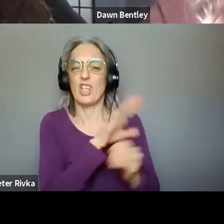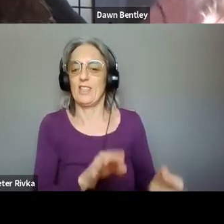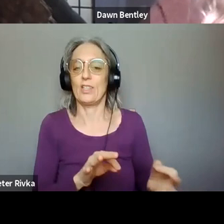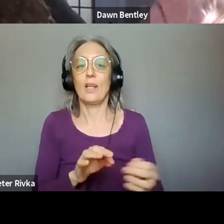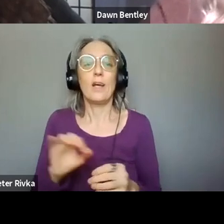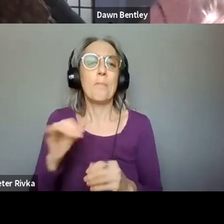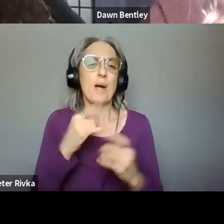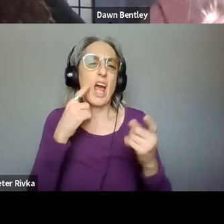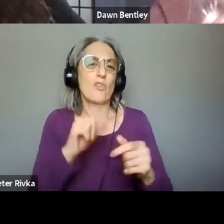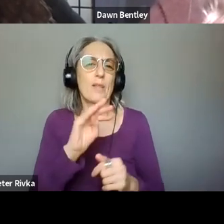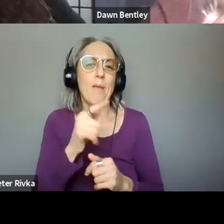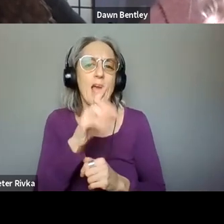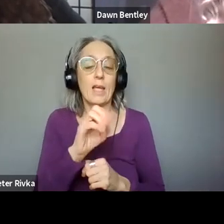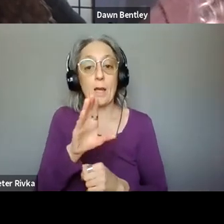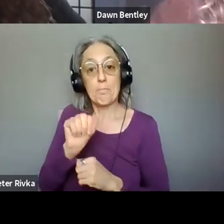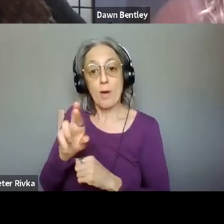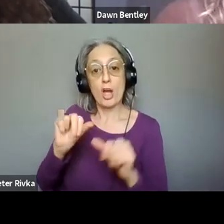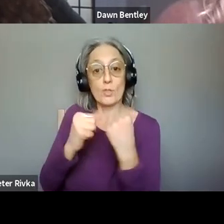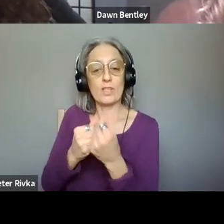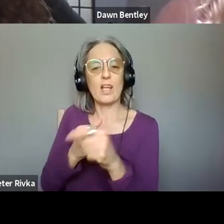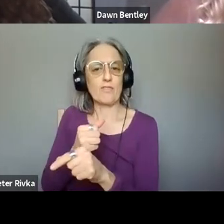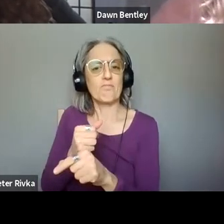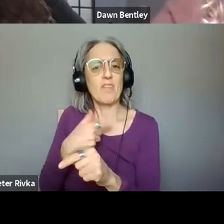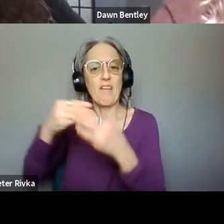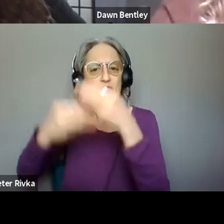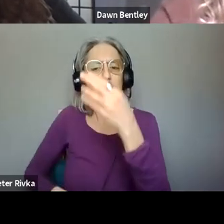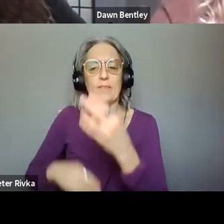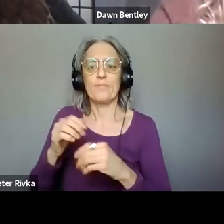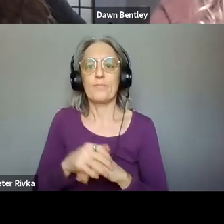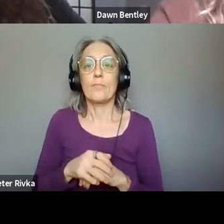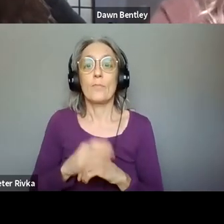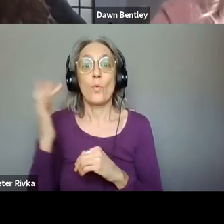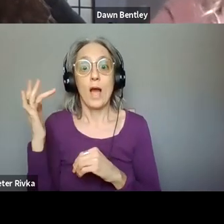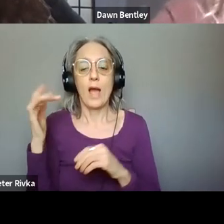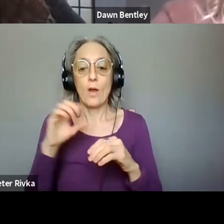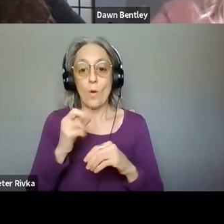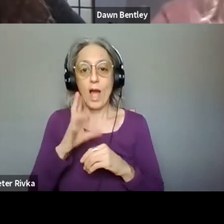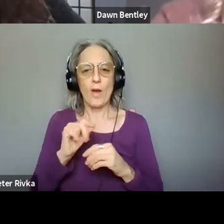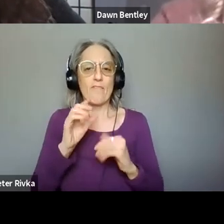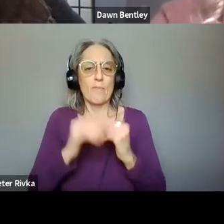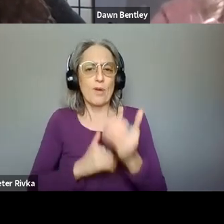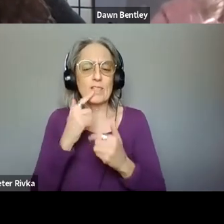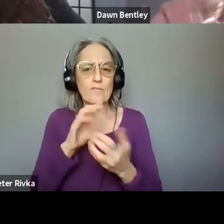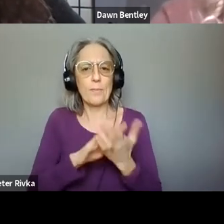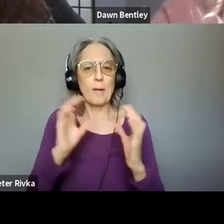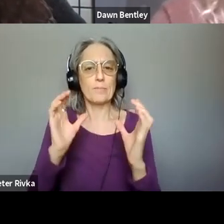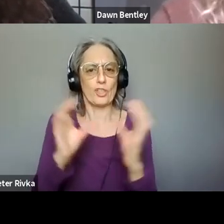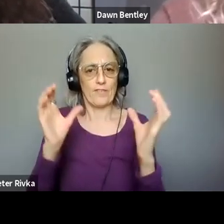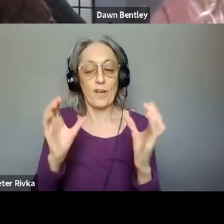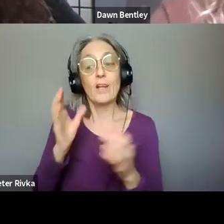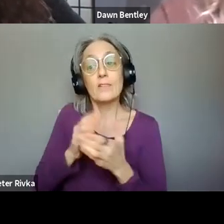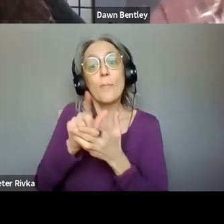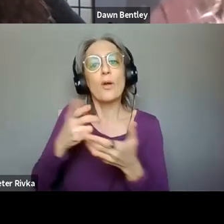good source, because there is a certification process in Ohio, and some lawyers are certified in this